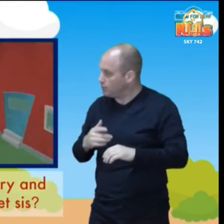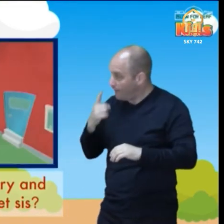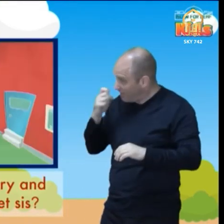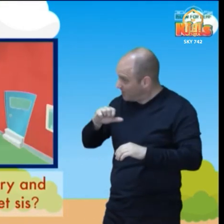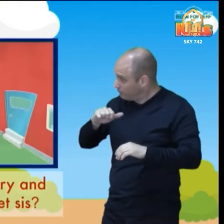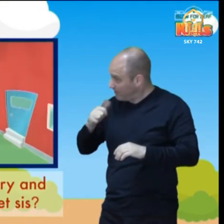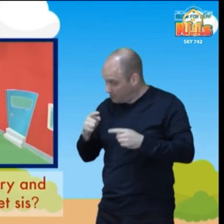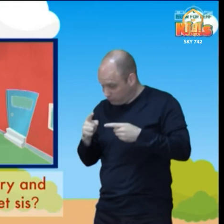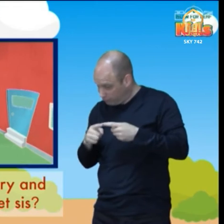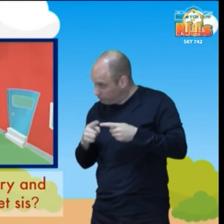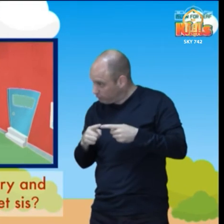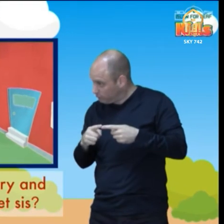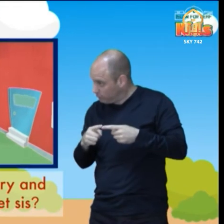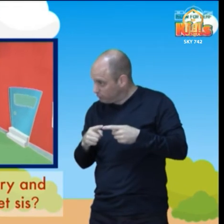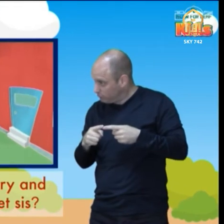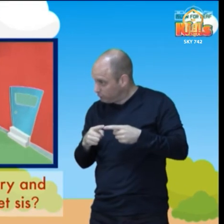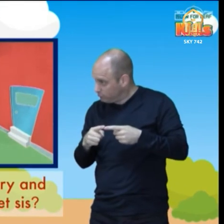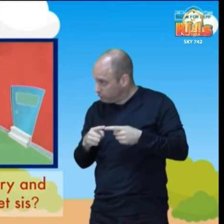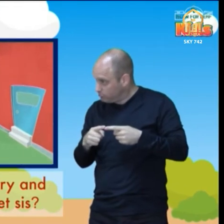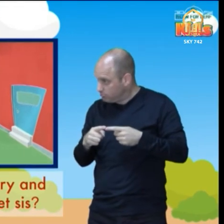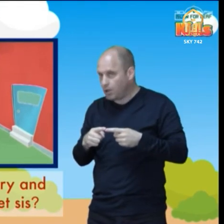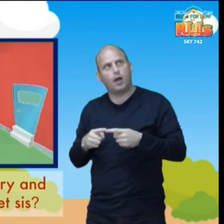Would you like to try and find the next planet, sis?